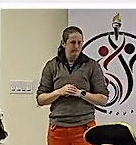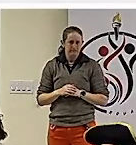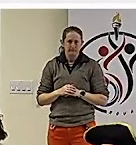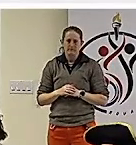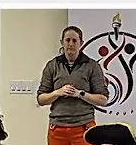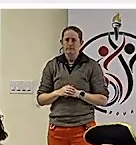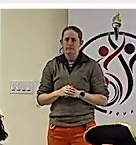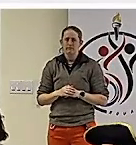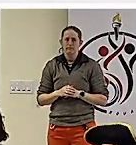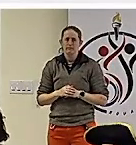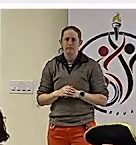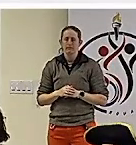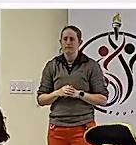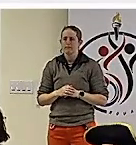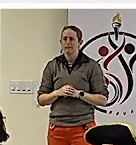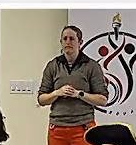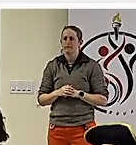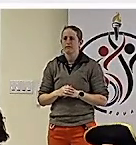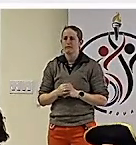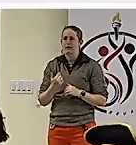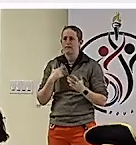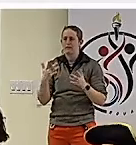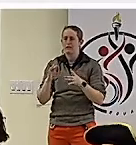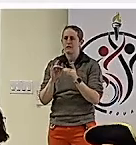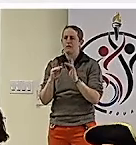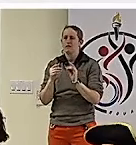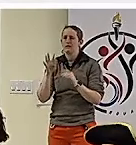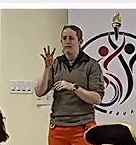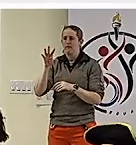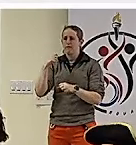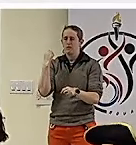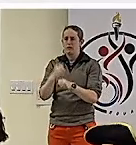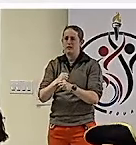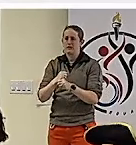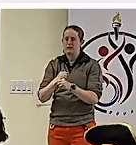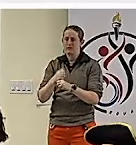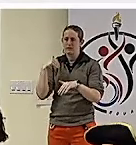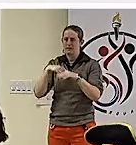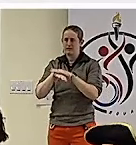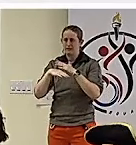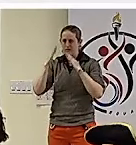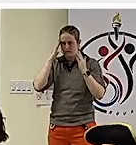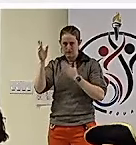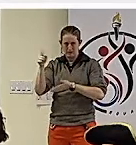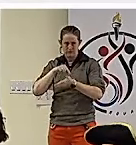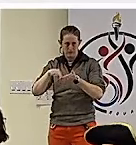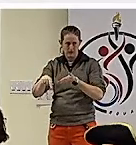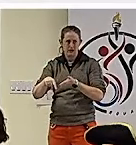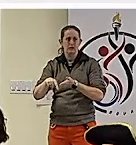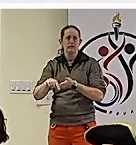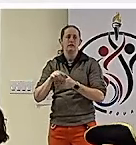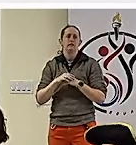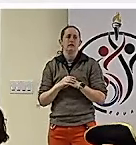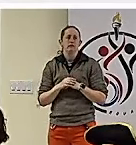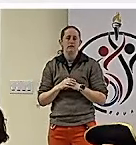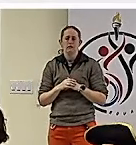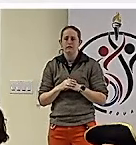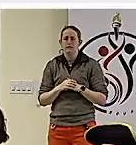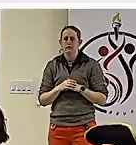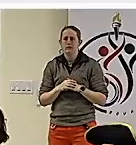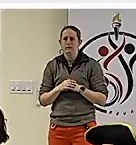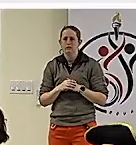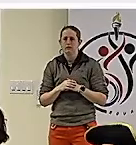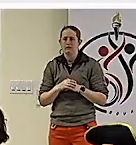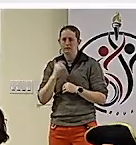As I mentioned earlier, for 40 years, Access Awareness Week has been addressing fundamental steps of